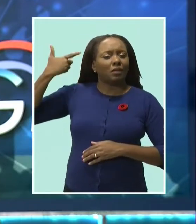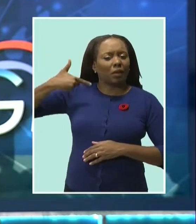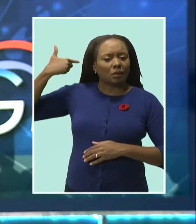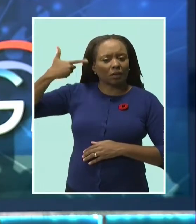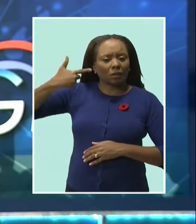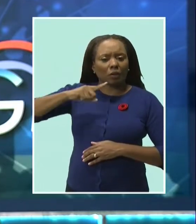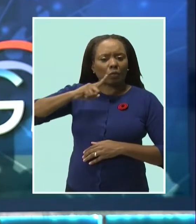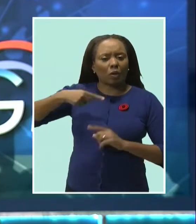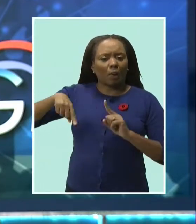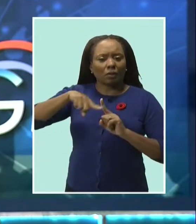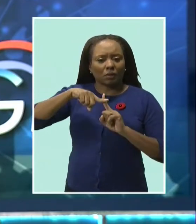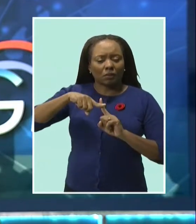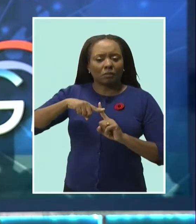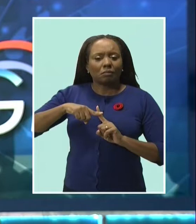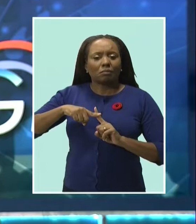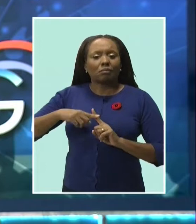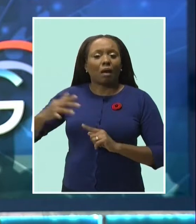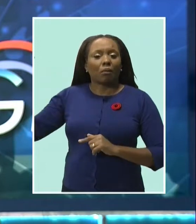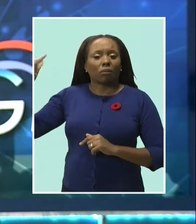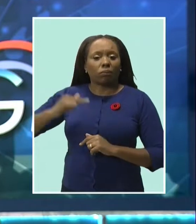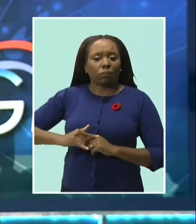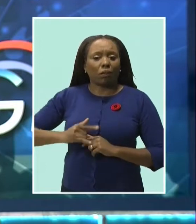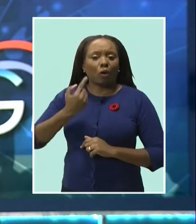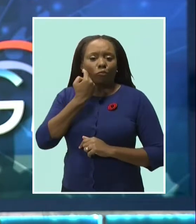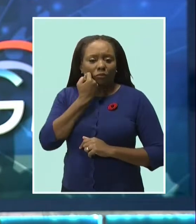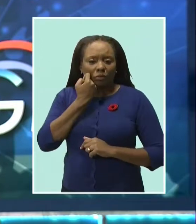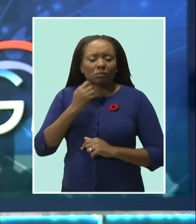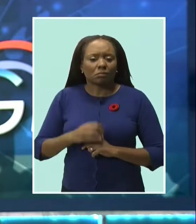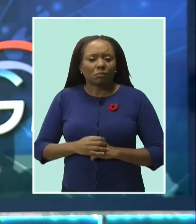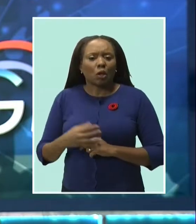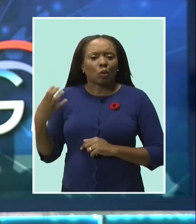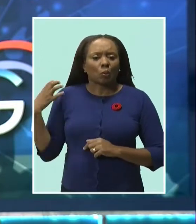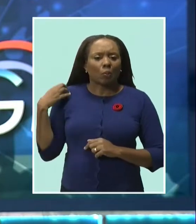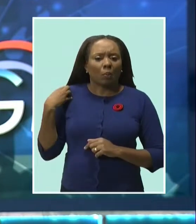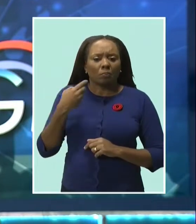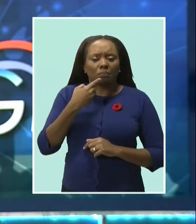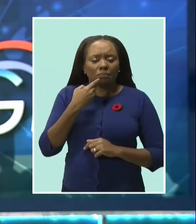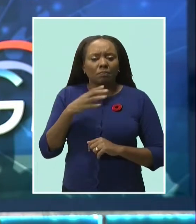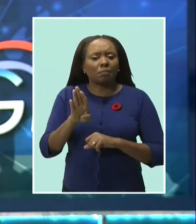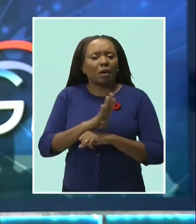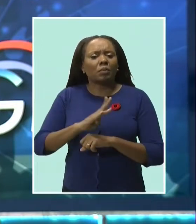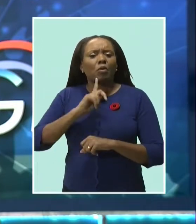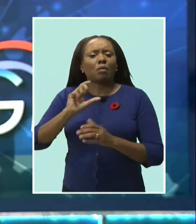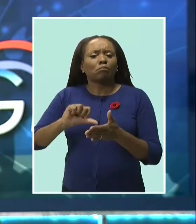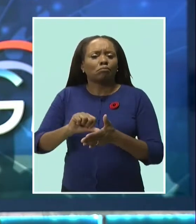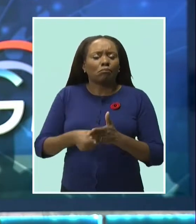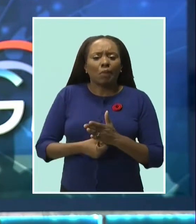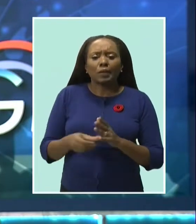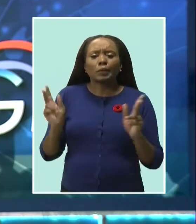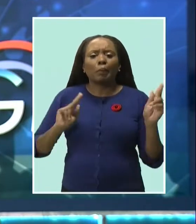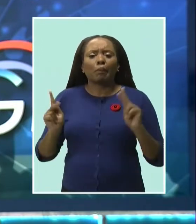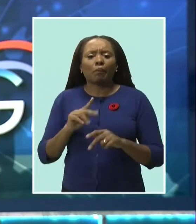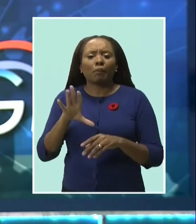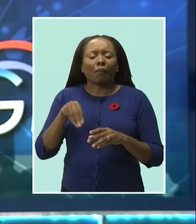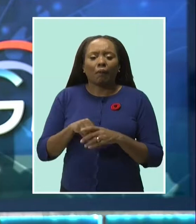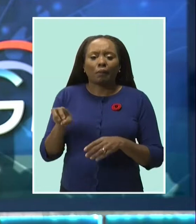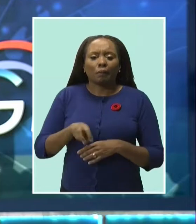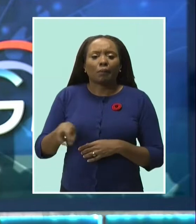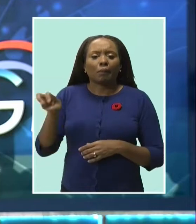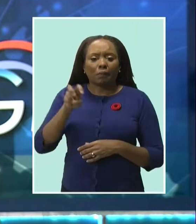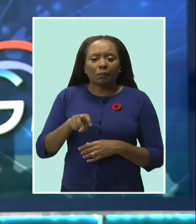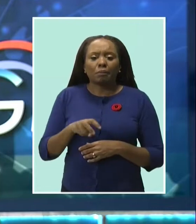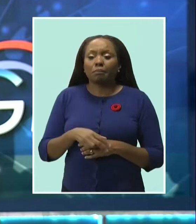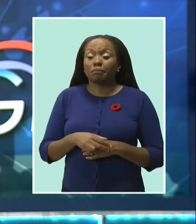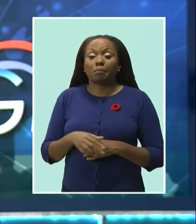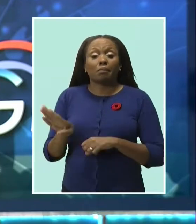after returning from the event, BTMI Chairman Roseanne Myers said Barbados has impressed industry players, which is setting the island